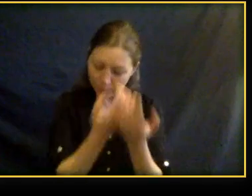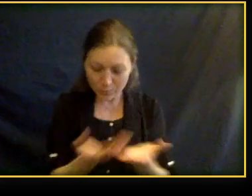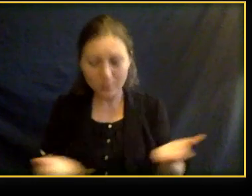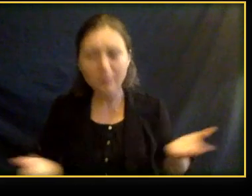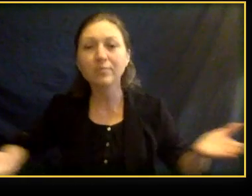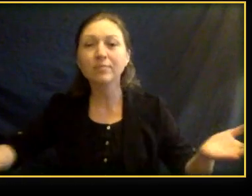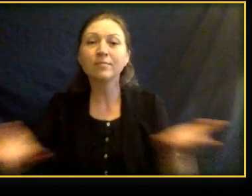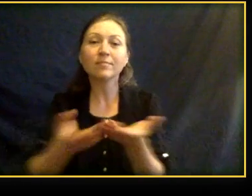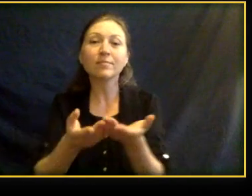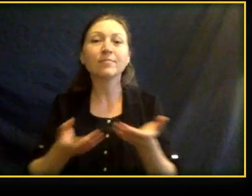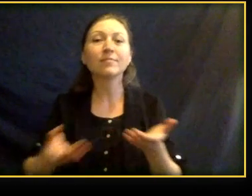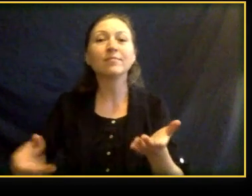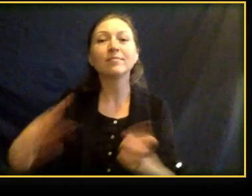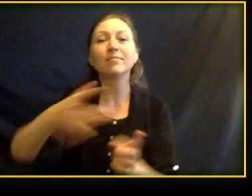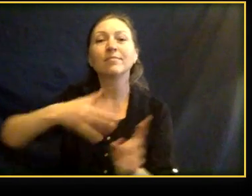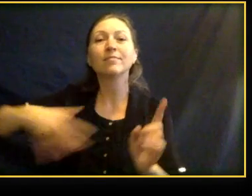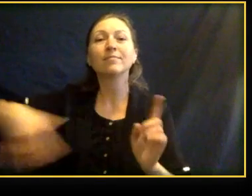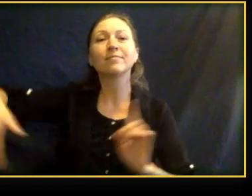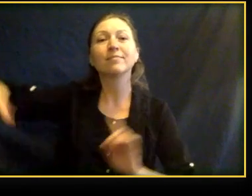Watch the world